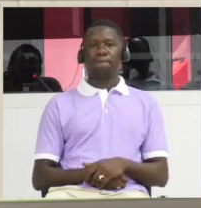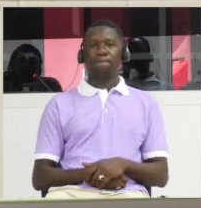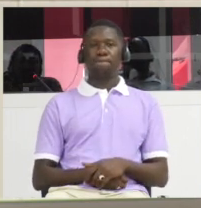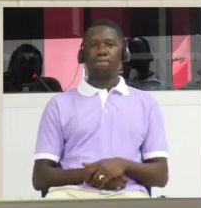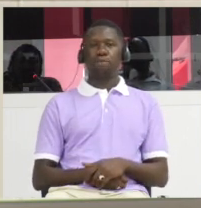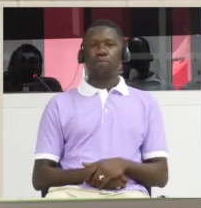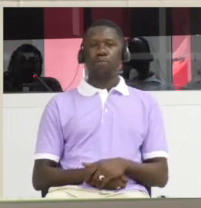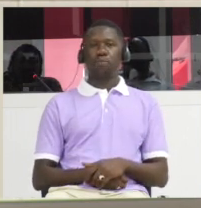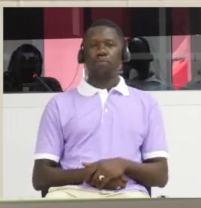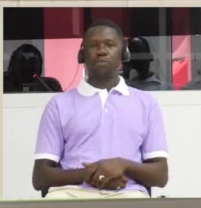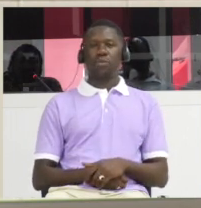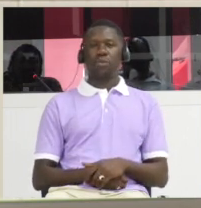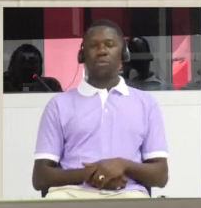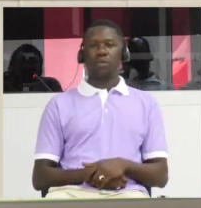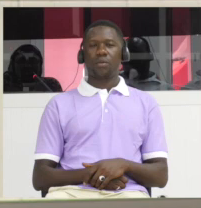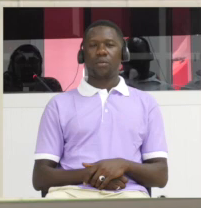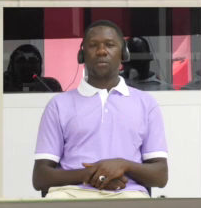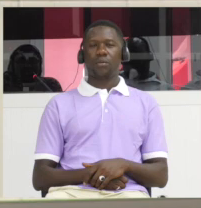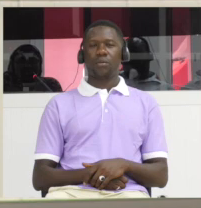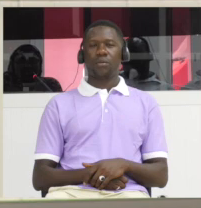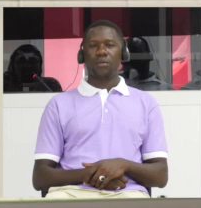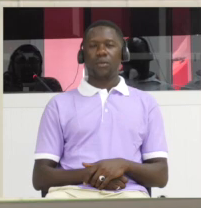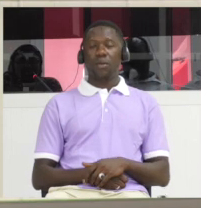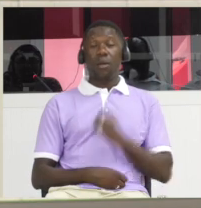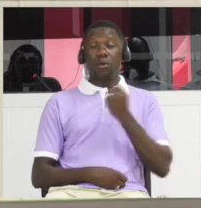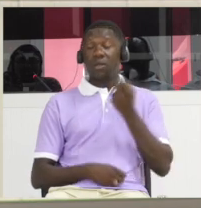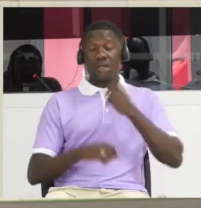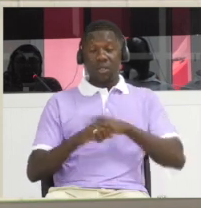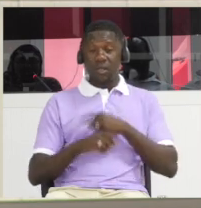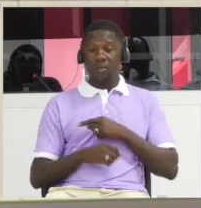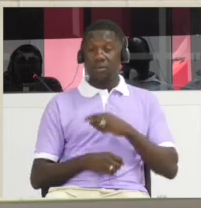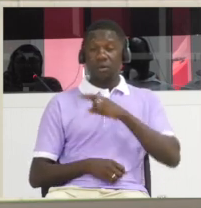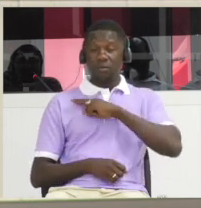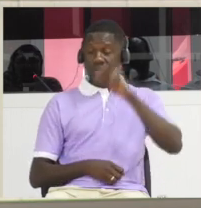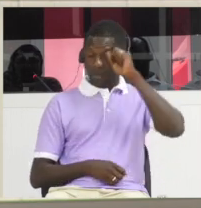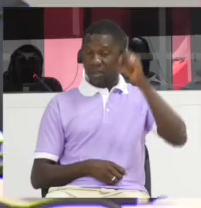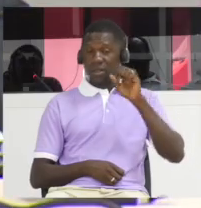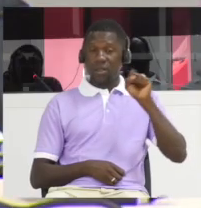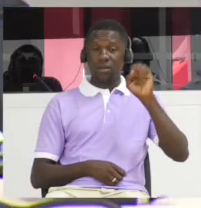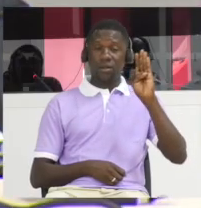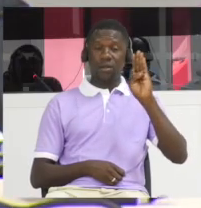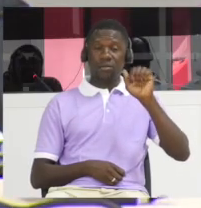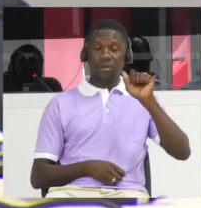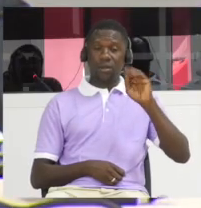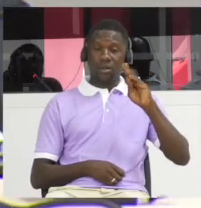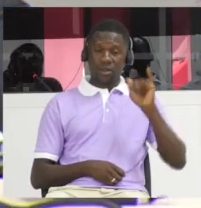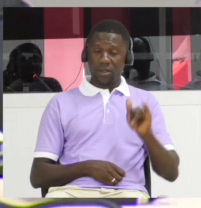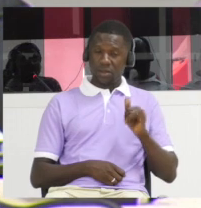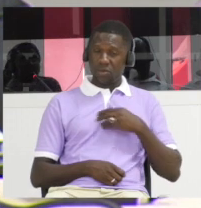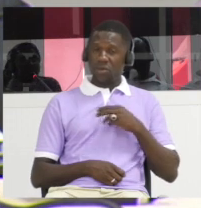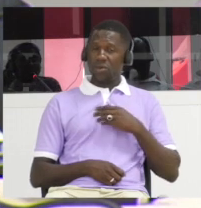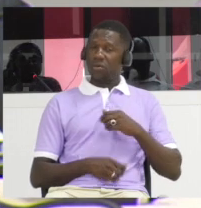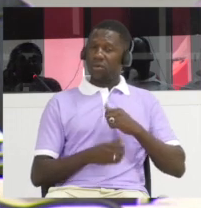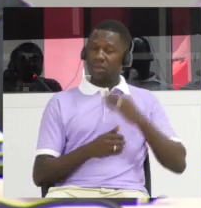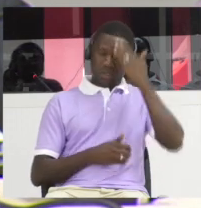He was the de facto prime minister. Yeah, he was the favorite of President Jawara within the party and within the government. And he was busy trying